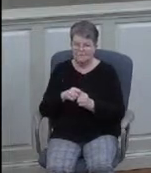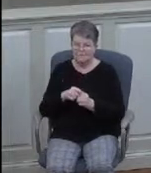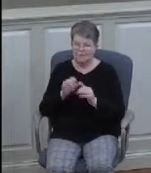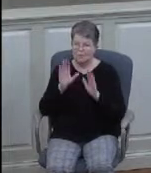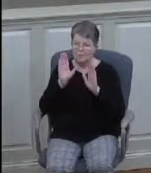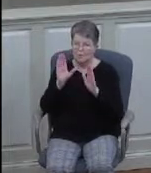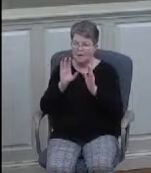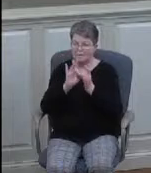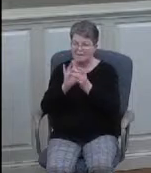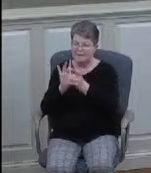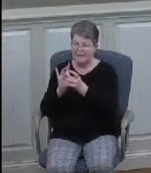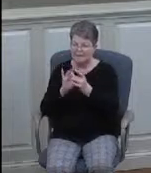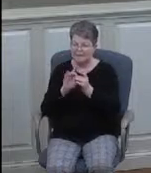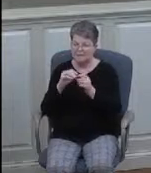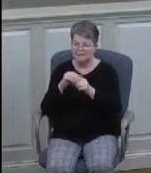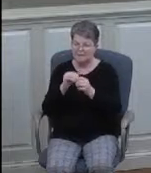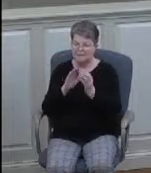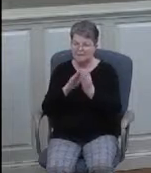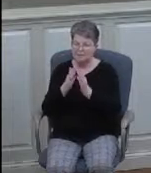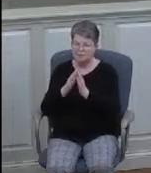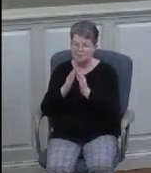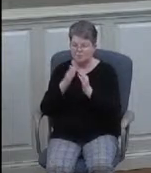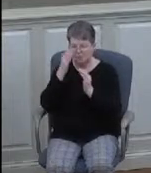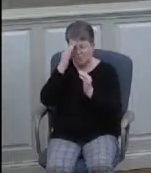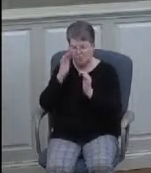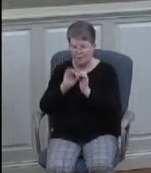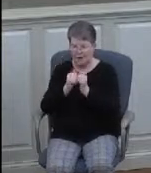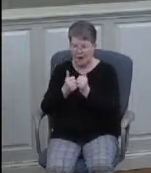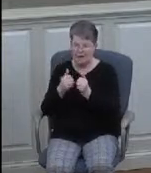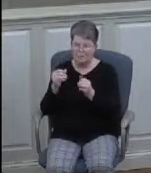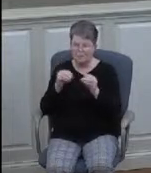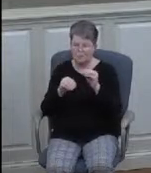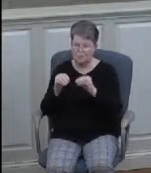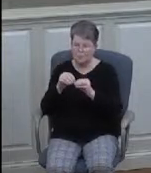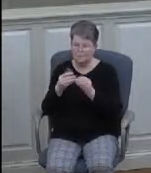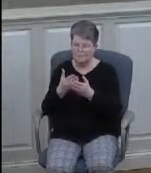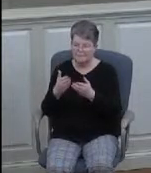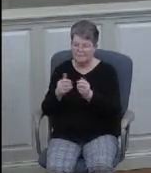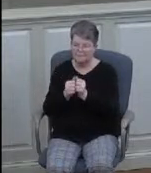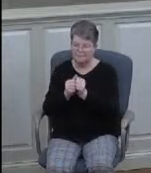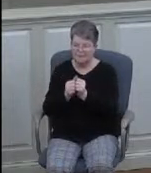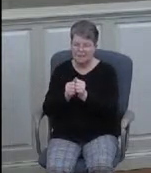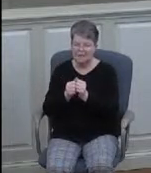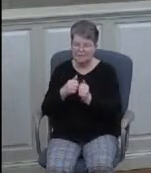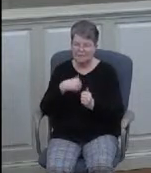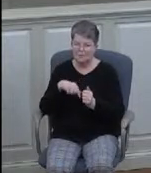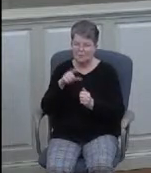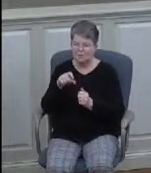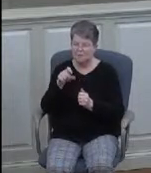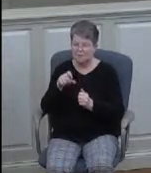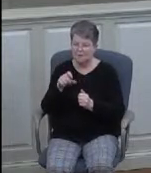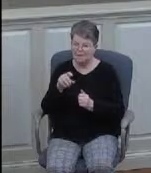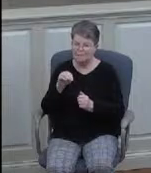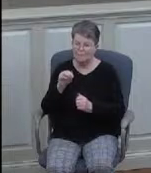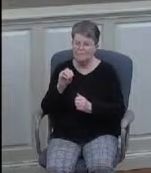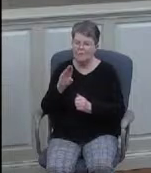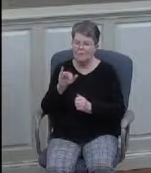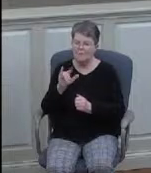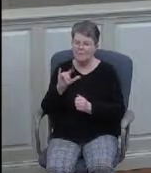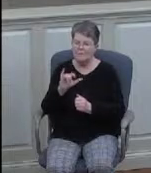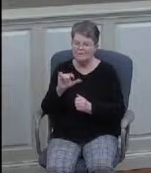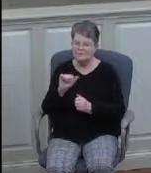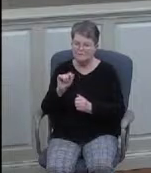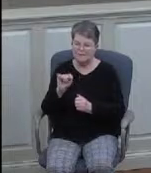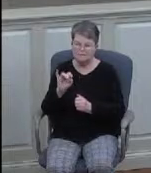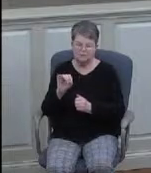well-connected in the community and know how to put these things together. I mean, we need mobilization, we need,